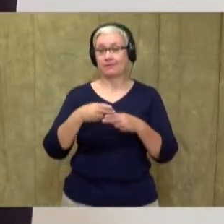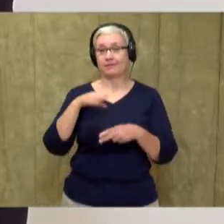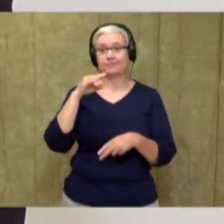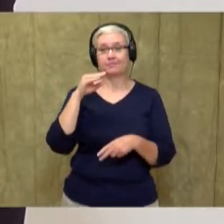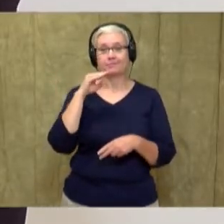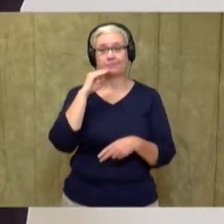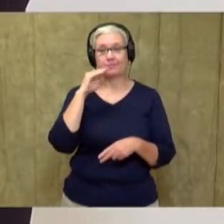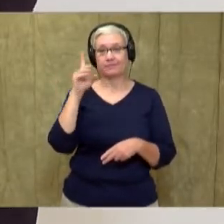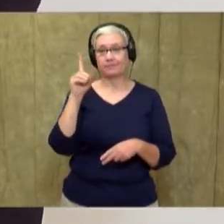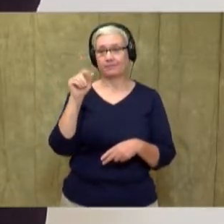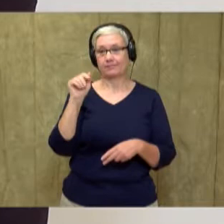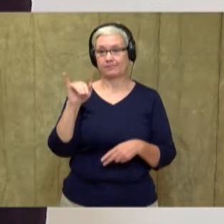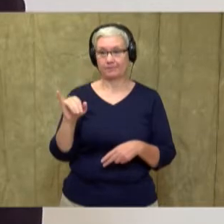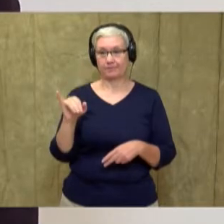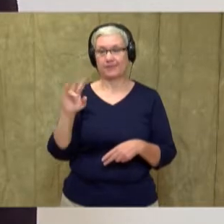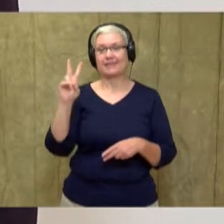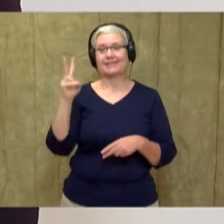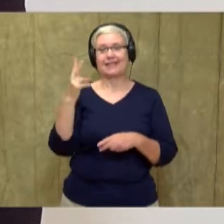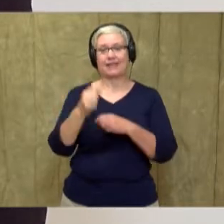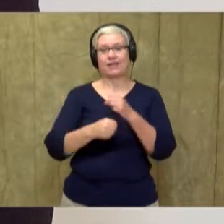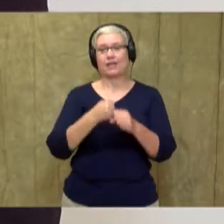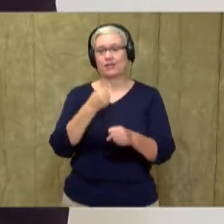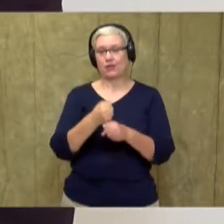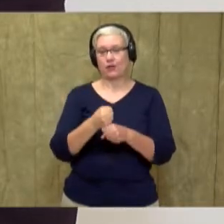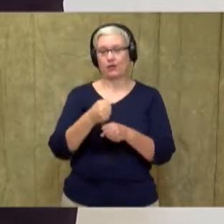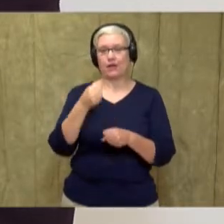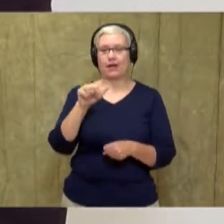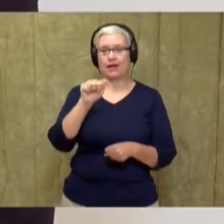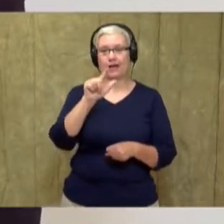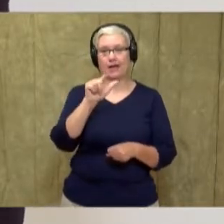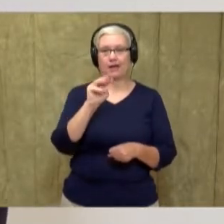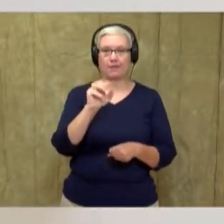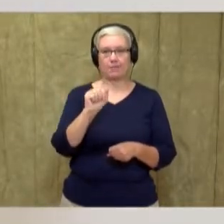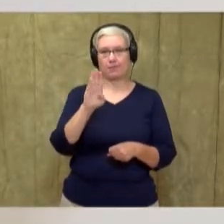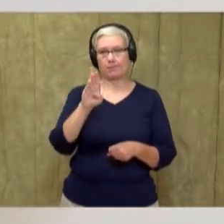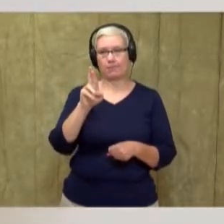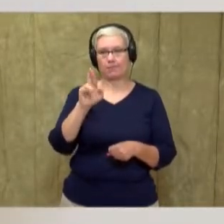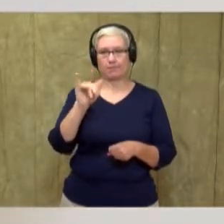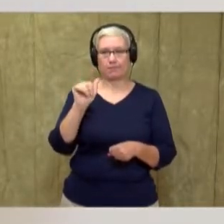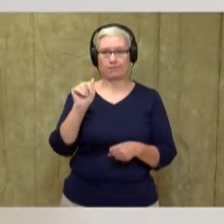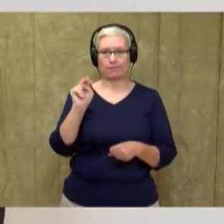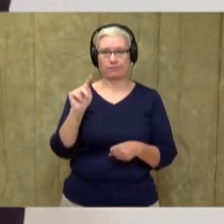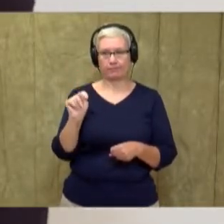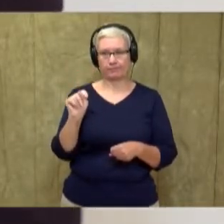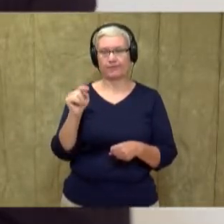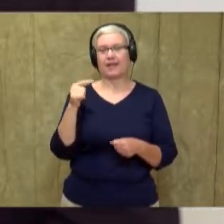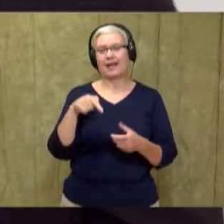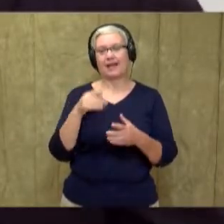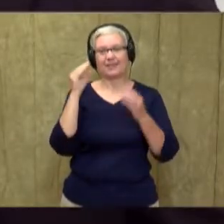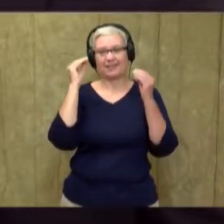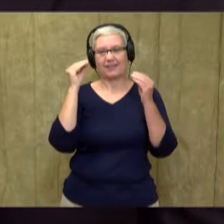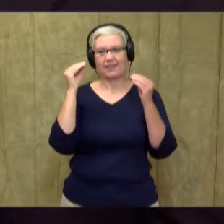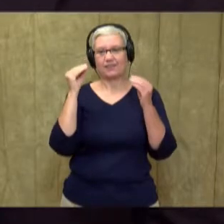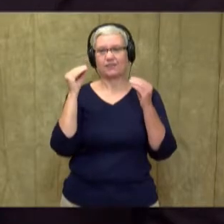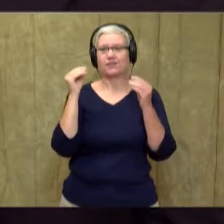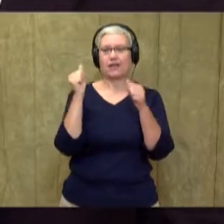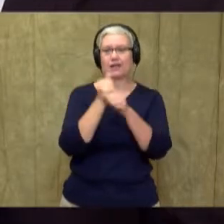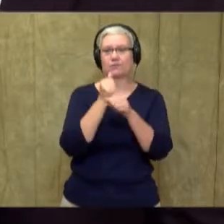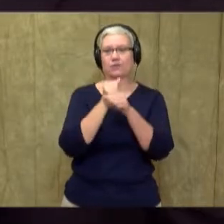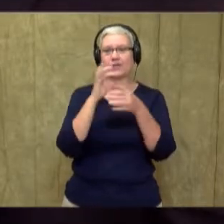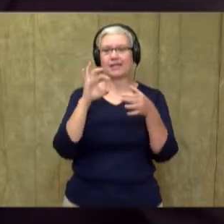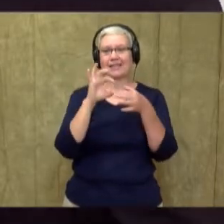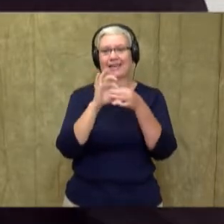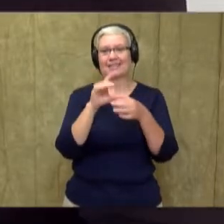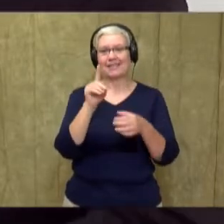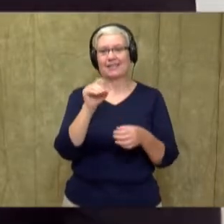year of teaching, second year at Algebra I High School, and this semester I am currently teaching algebraic connections and discrete math.